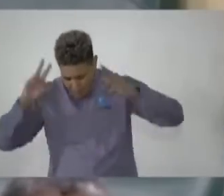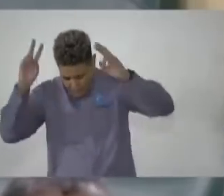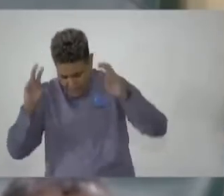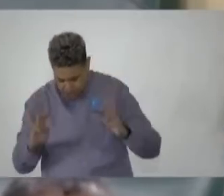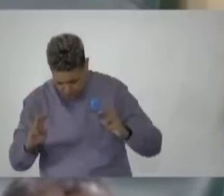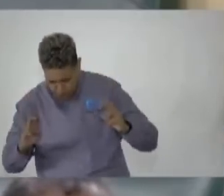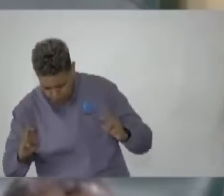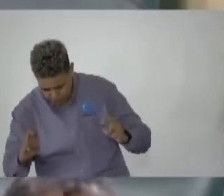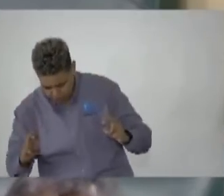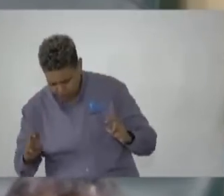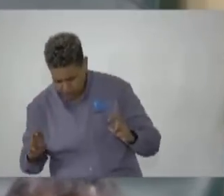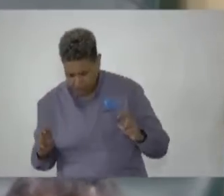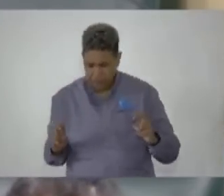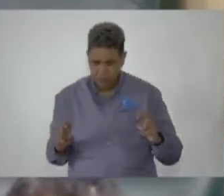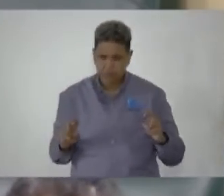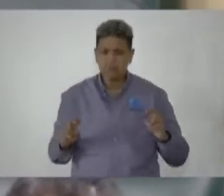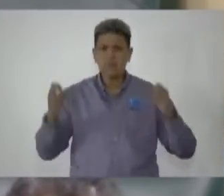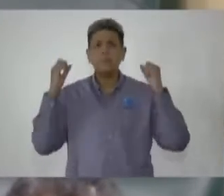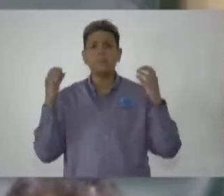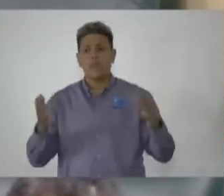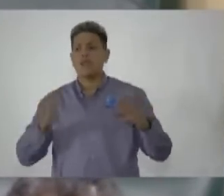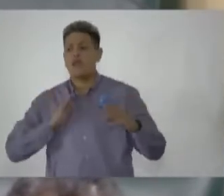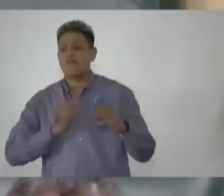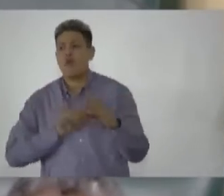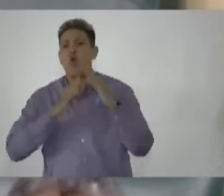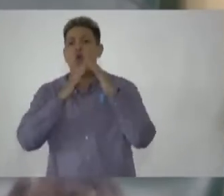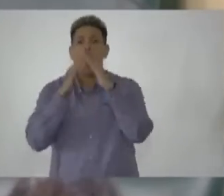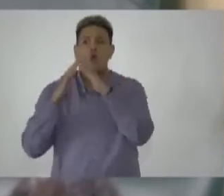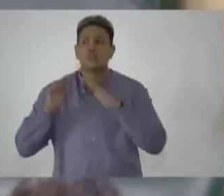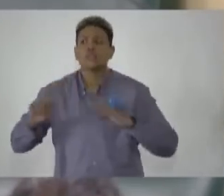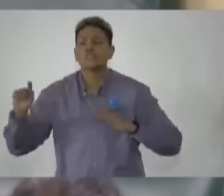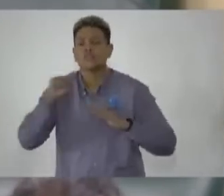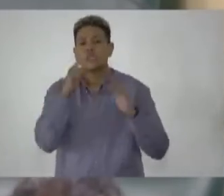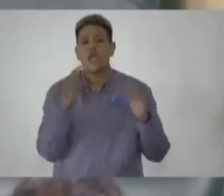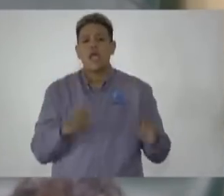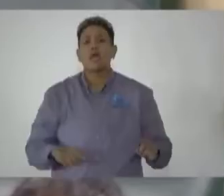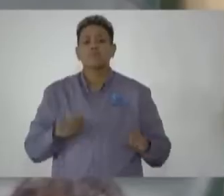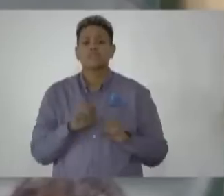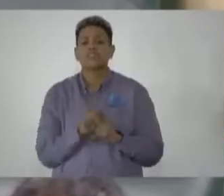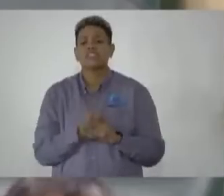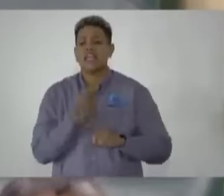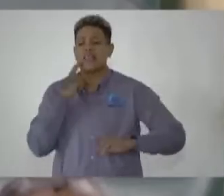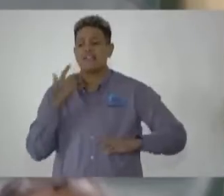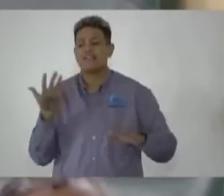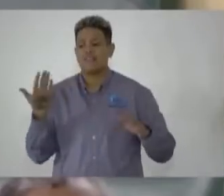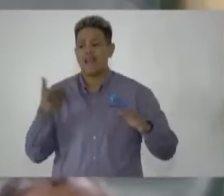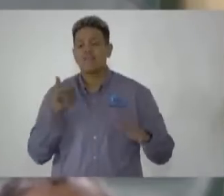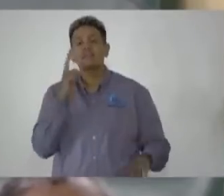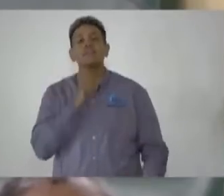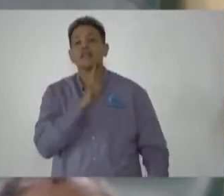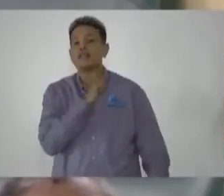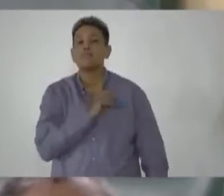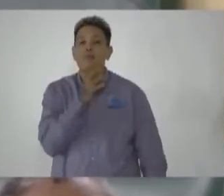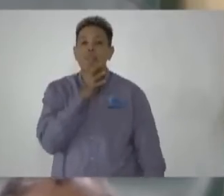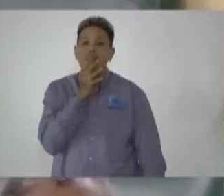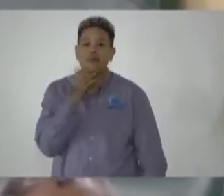issues, many of our households are heralded by single mothers, of which